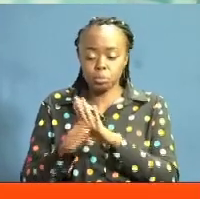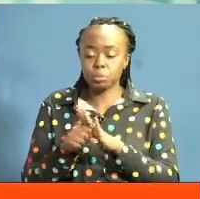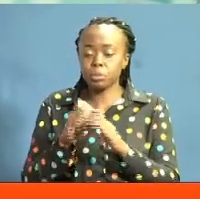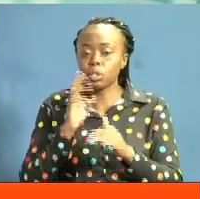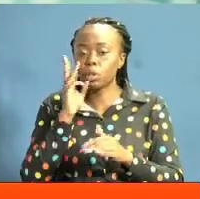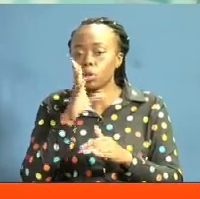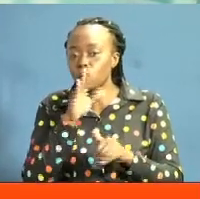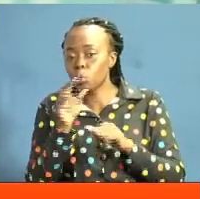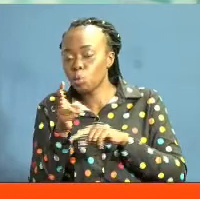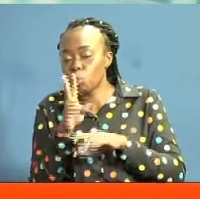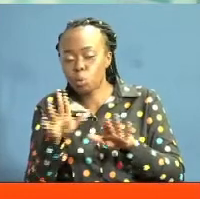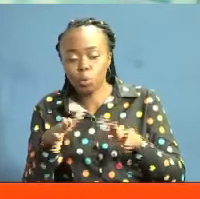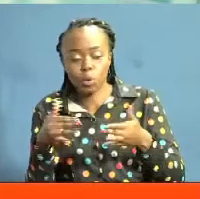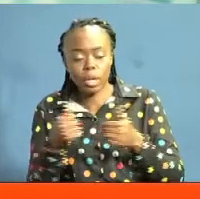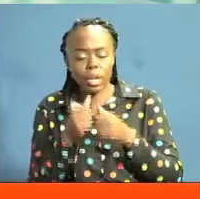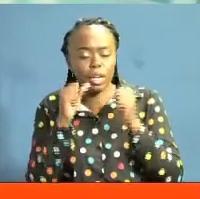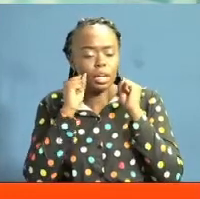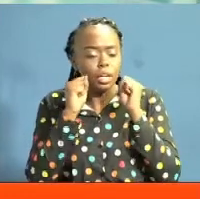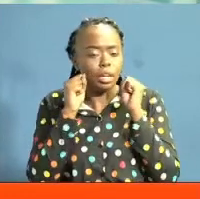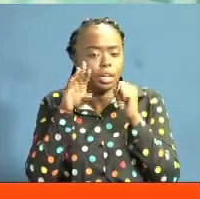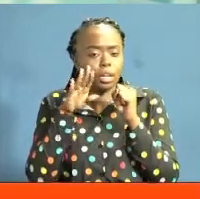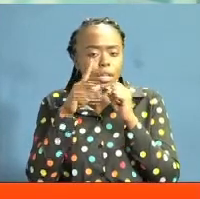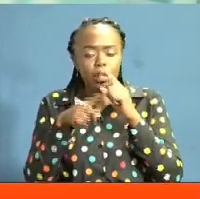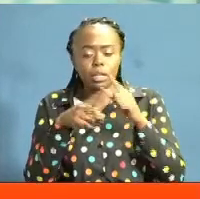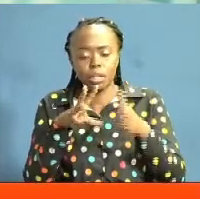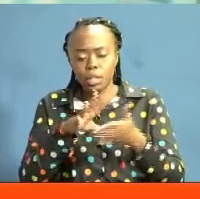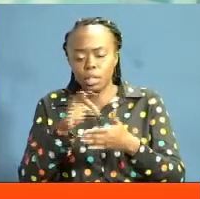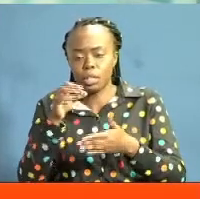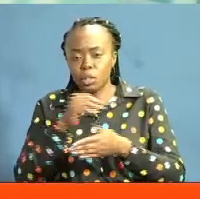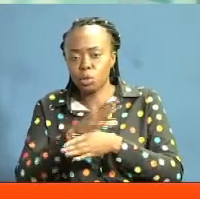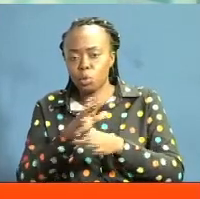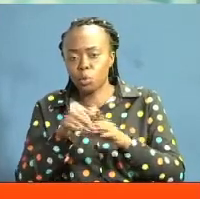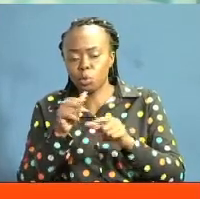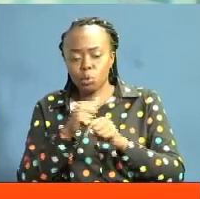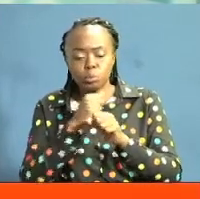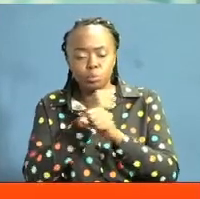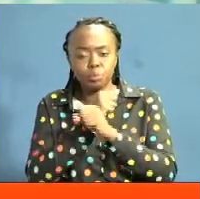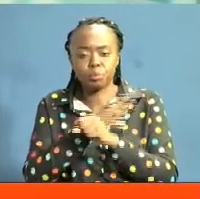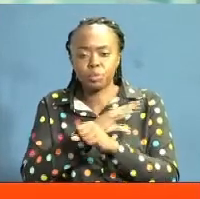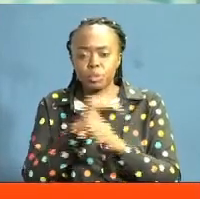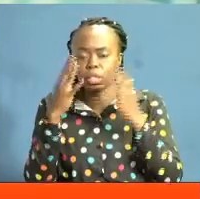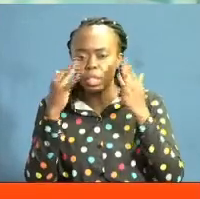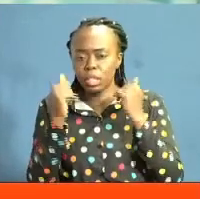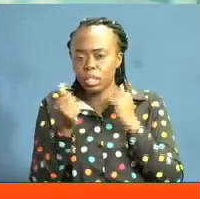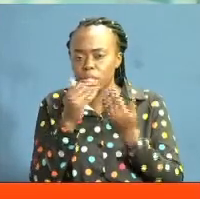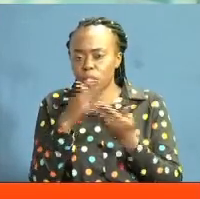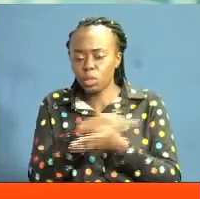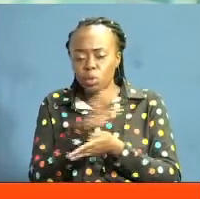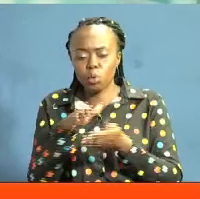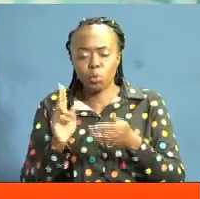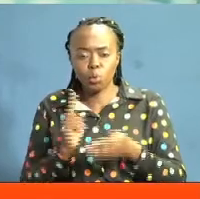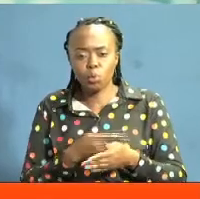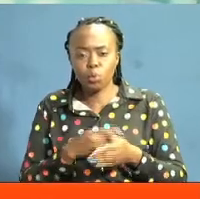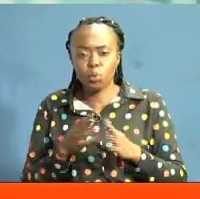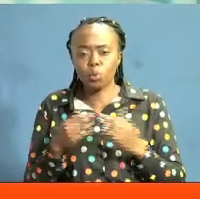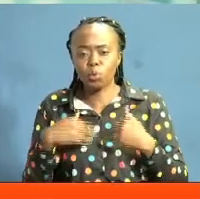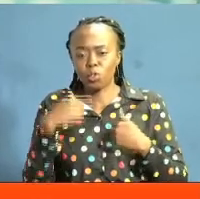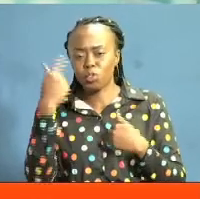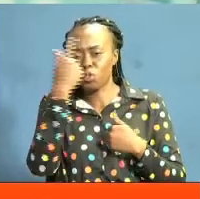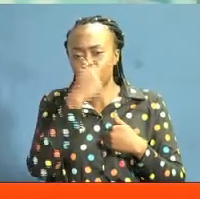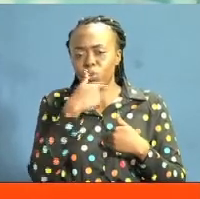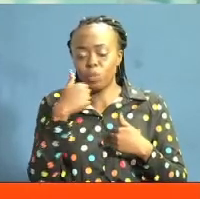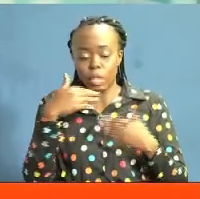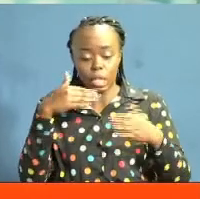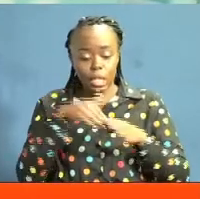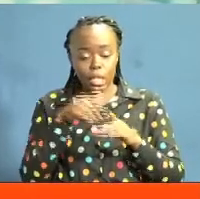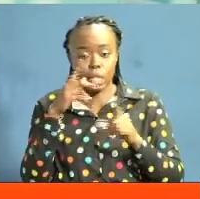will determine how strong you're going to come out of rejection. And I think, Irene, all of us have faced rejection in